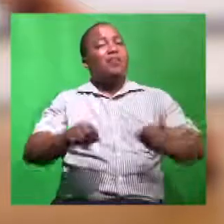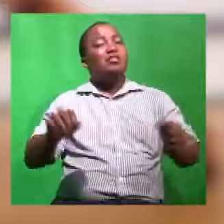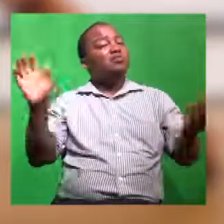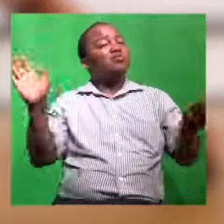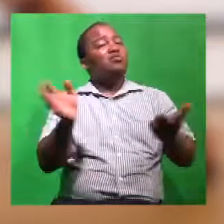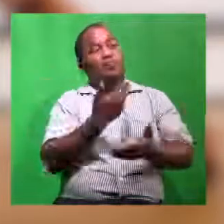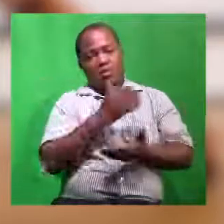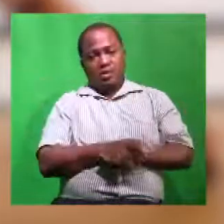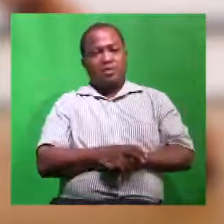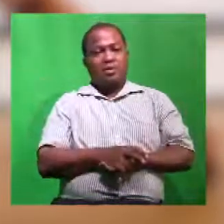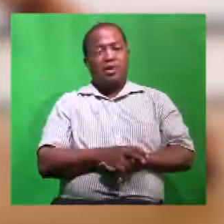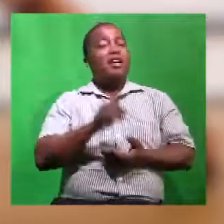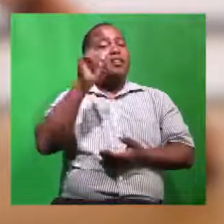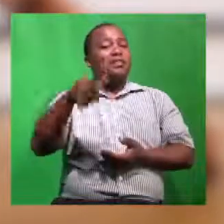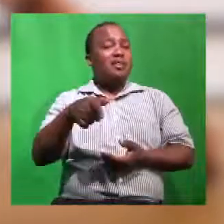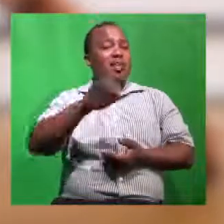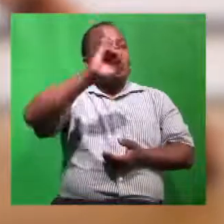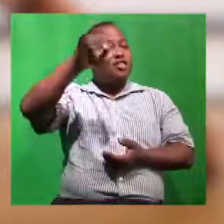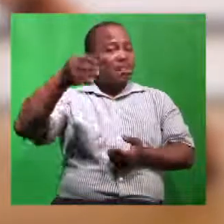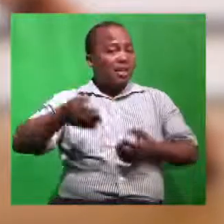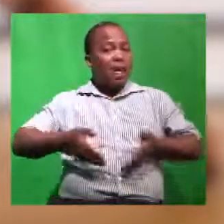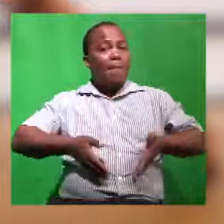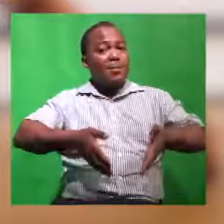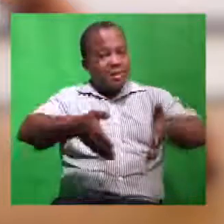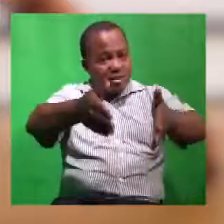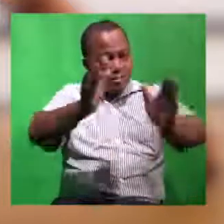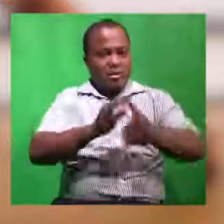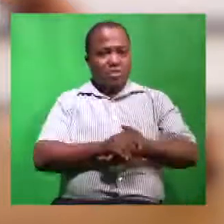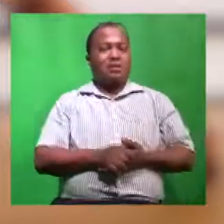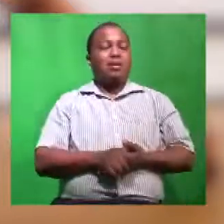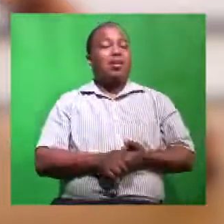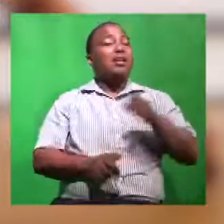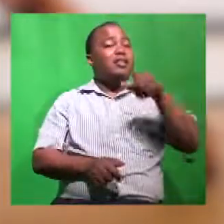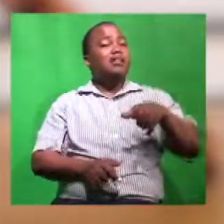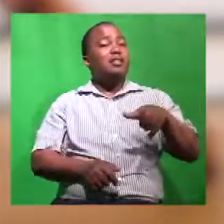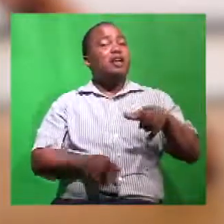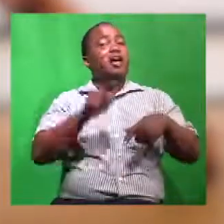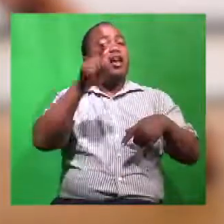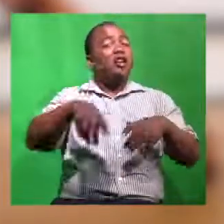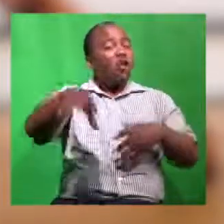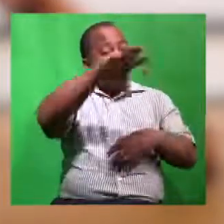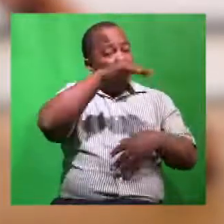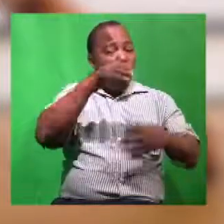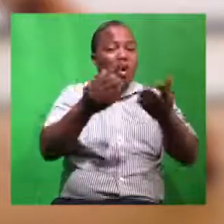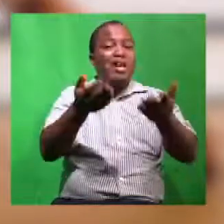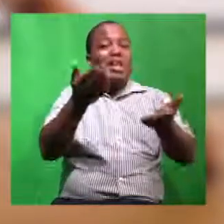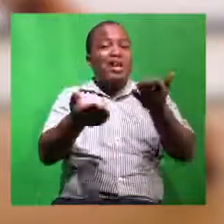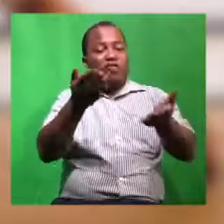enforced via the gender mainstreaming. It has to be in all level.